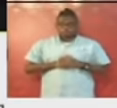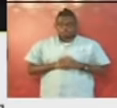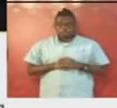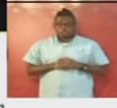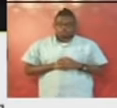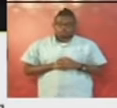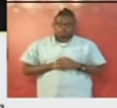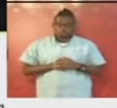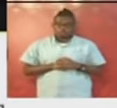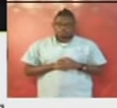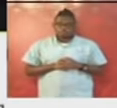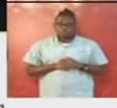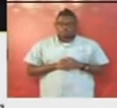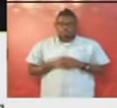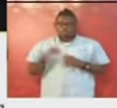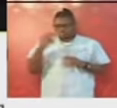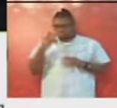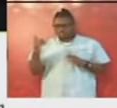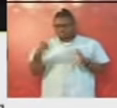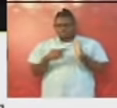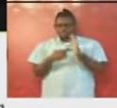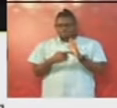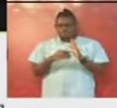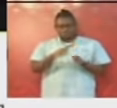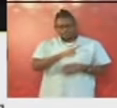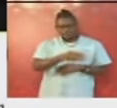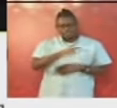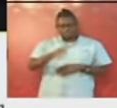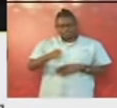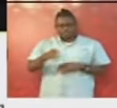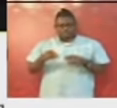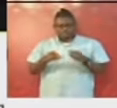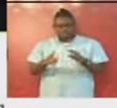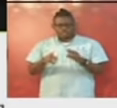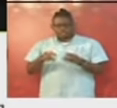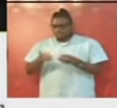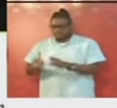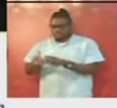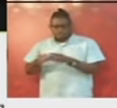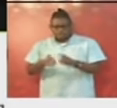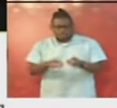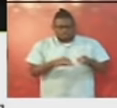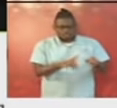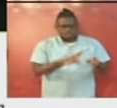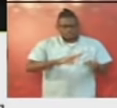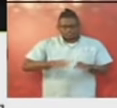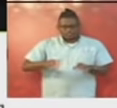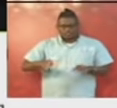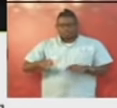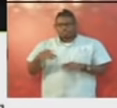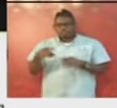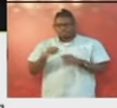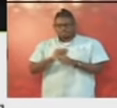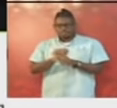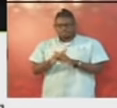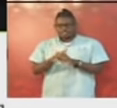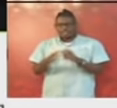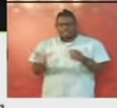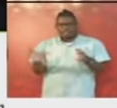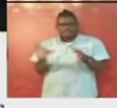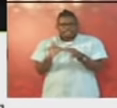shows the various ways in which COVID-19 can contribute to elevated suicide